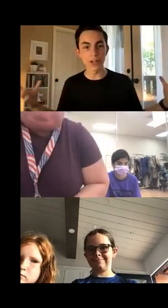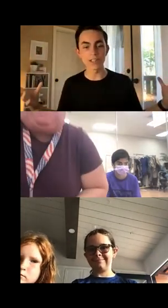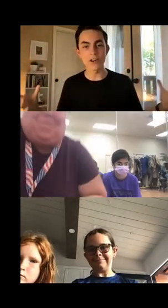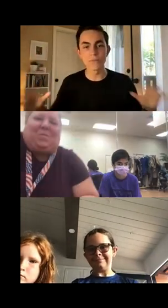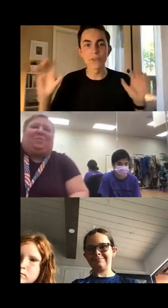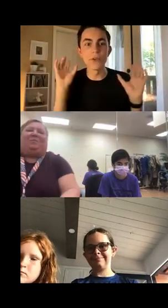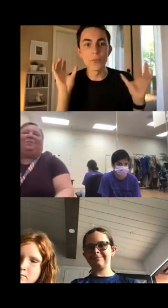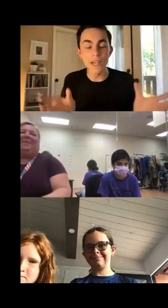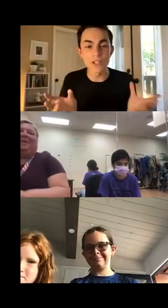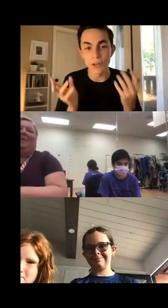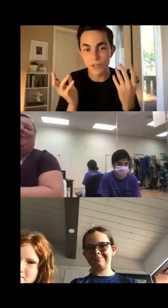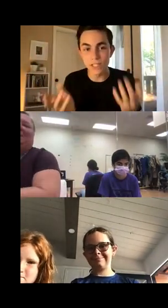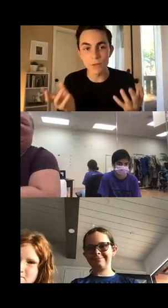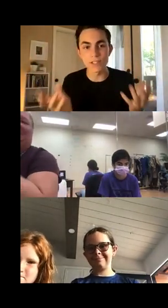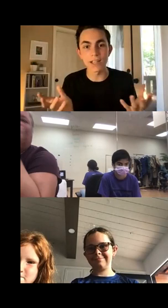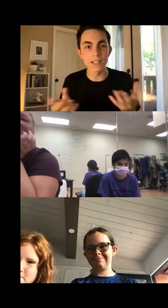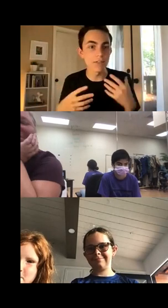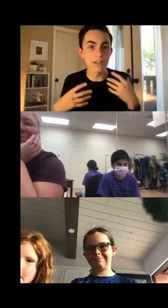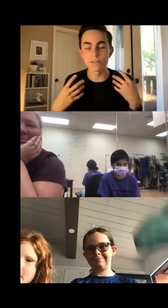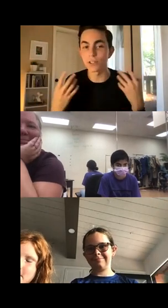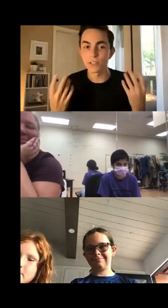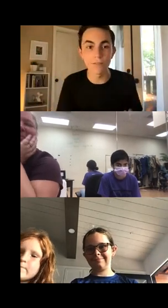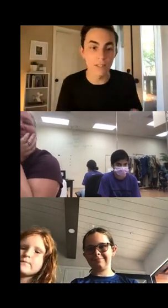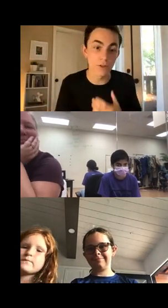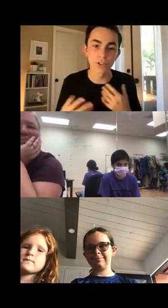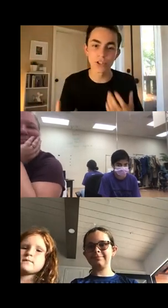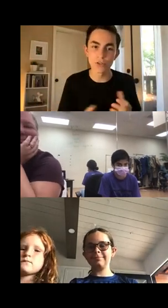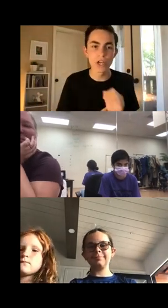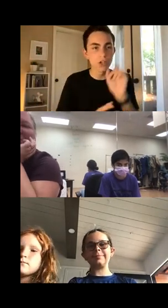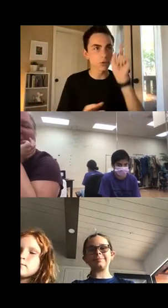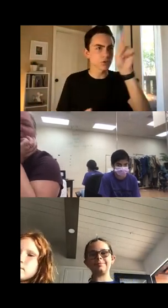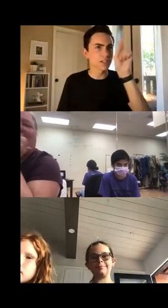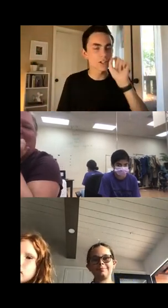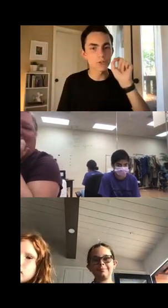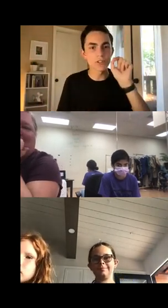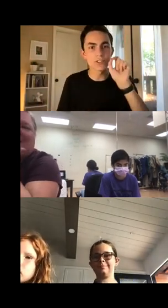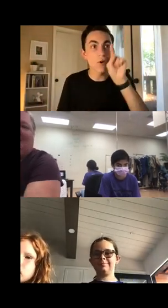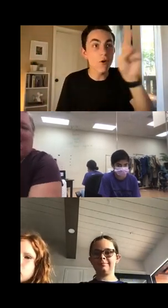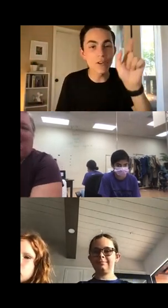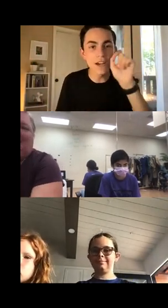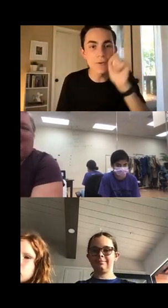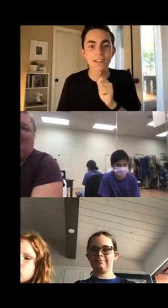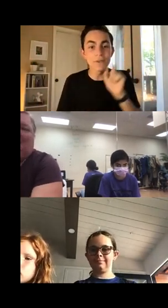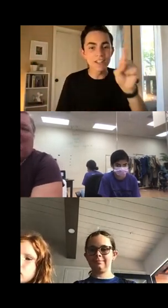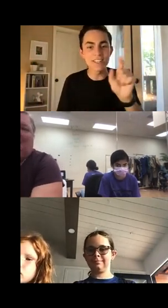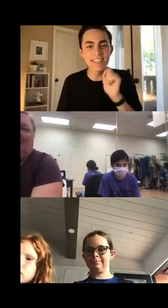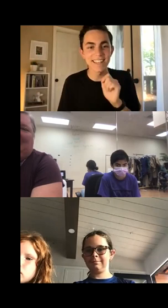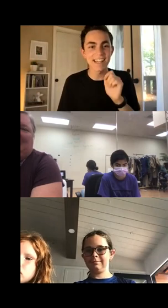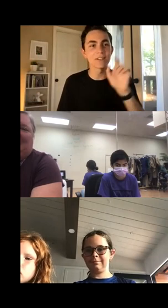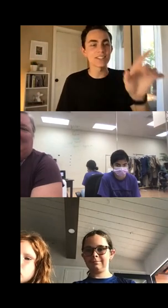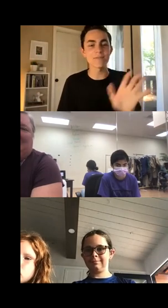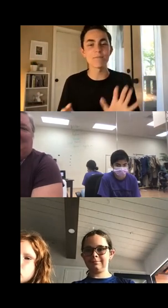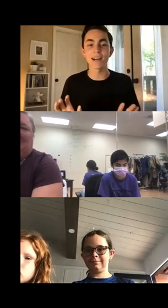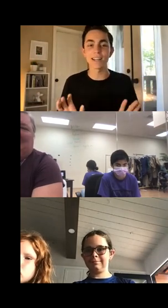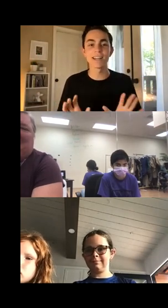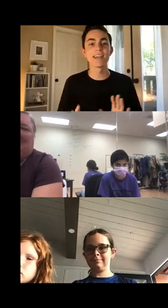learn more ASL, you'll be amazed that when you see someone signing, even if they're on TV or on the news, you'll start to catch certain things, go, oh, I know that one. Oh, they just said name.